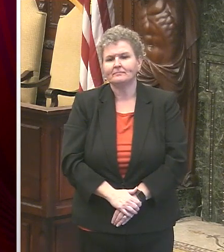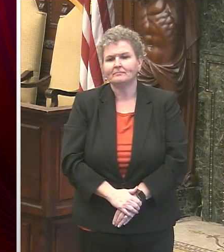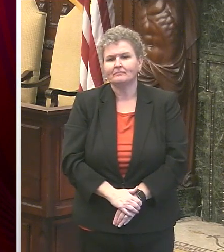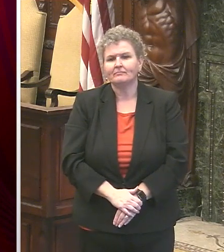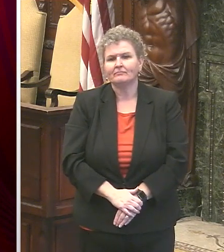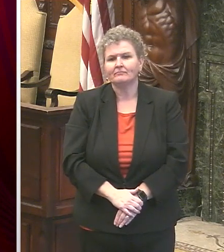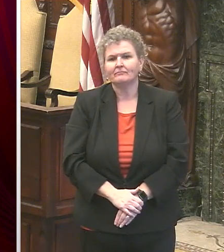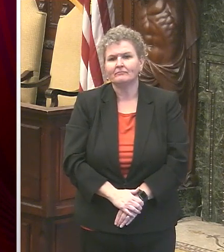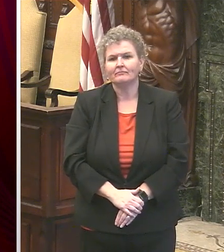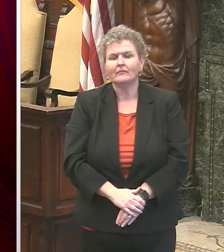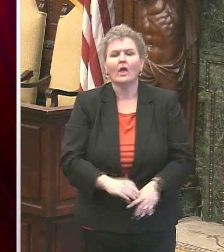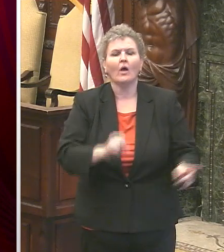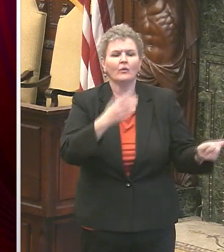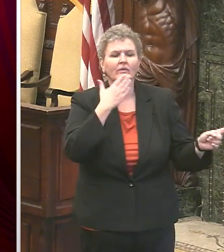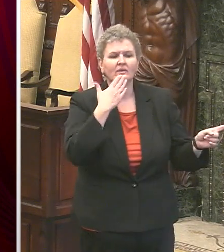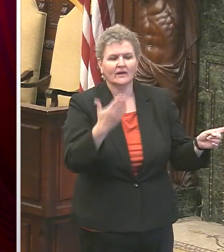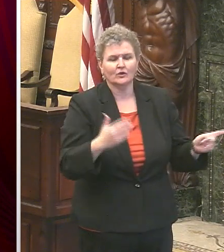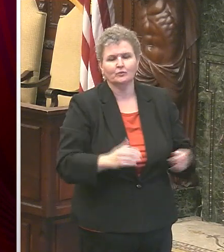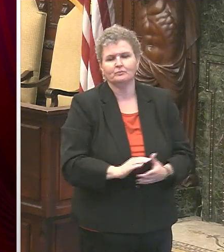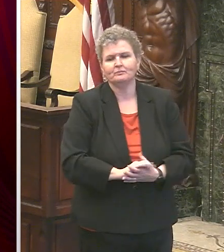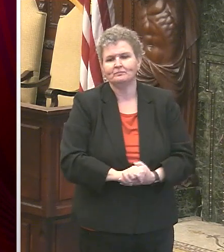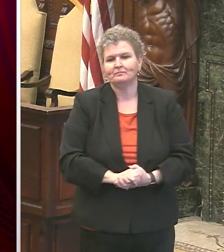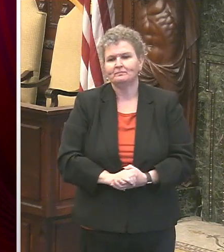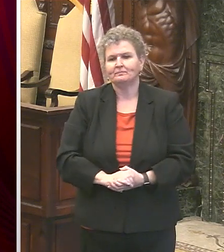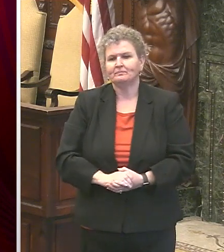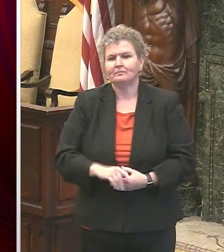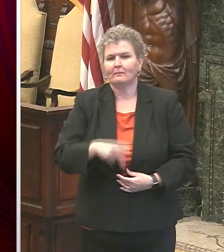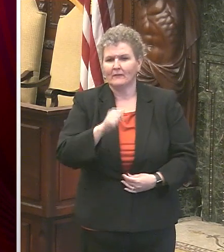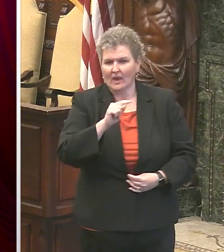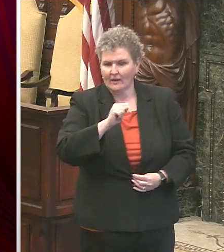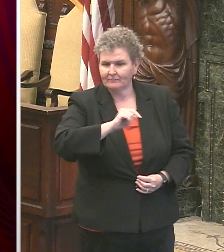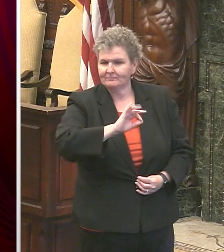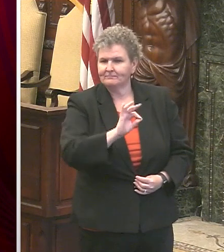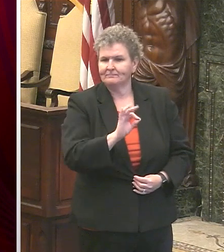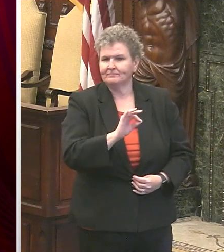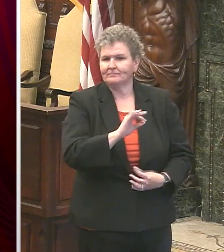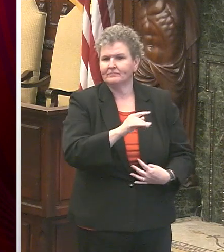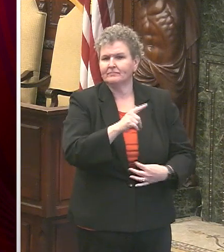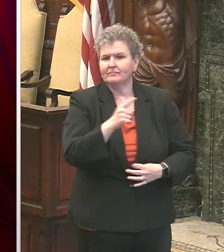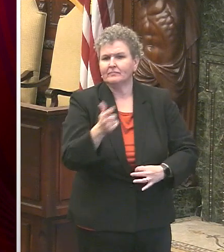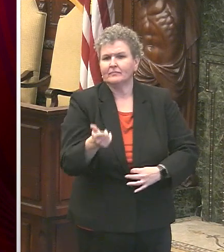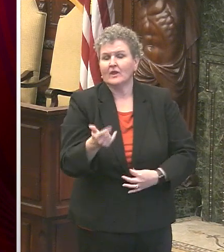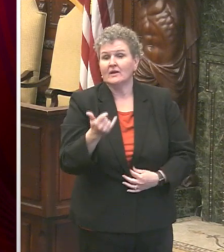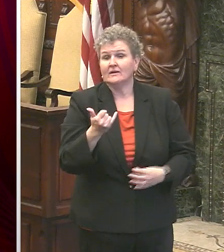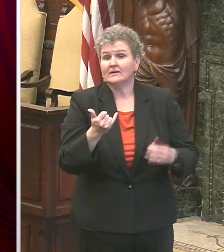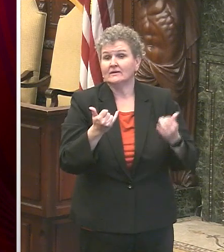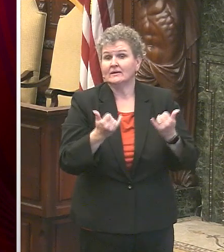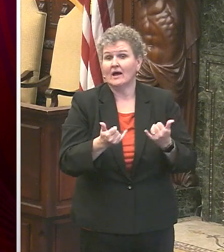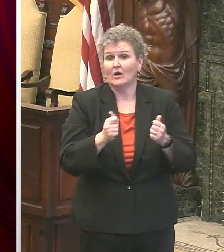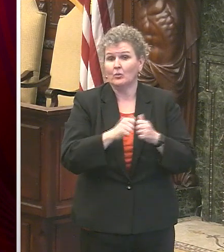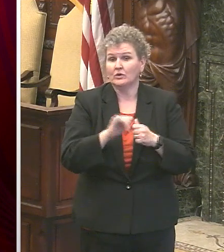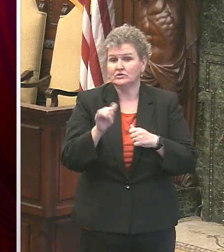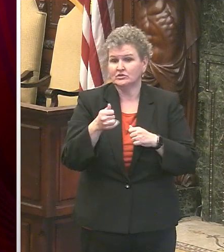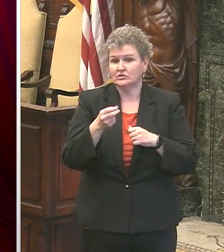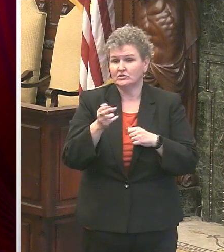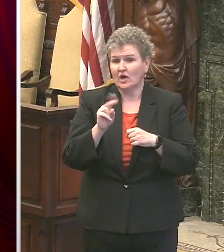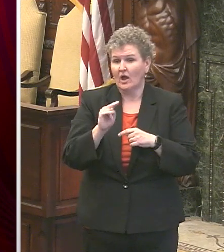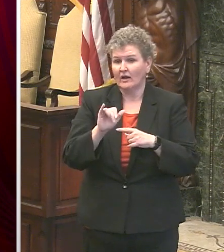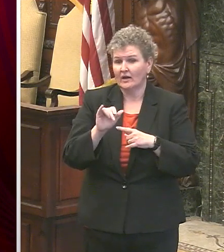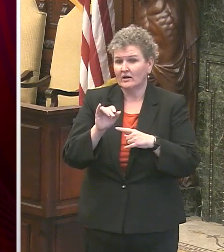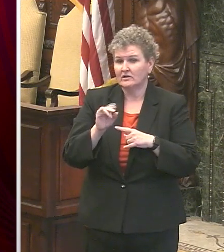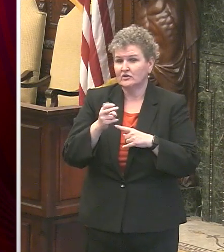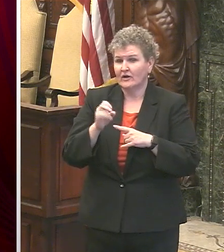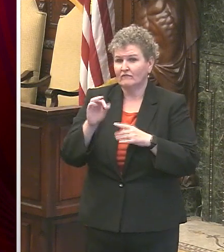Thank you. Thanks, Pat. We're going to go now to Jenny DeHuff with Broad and